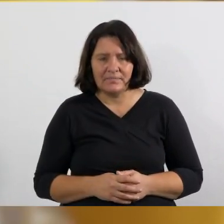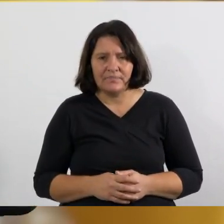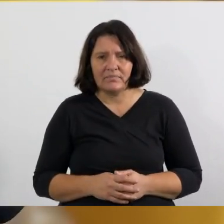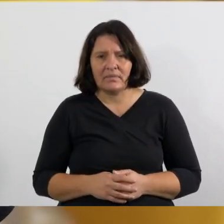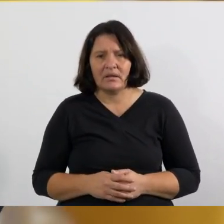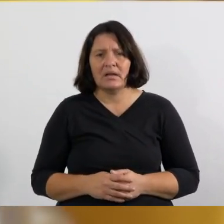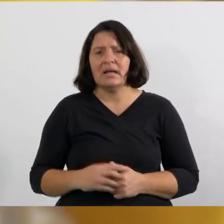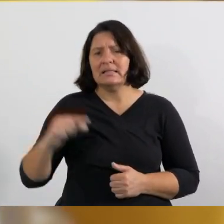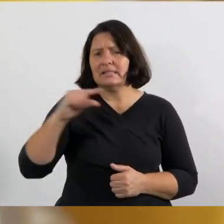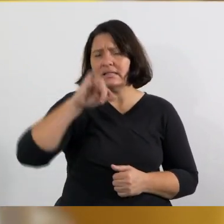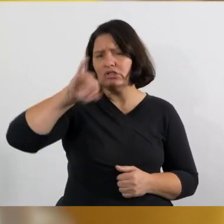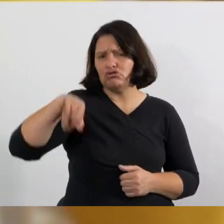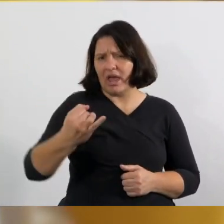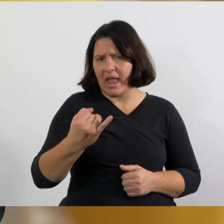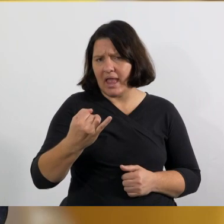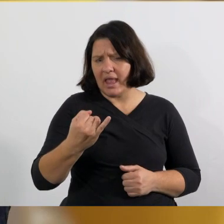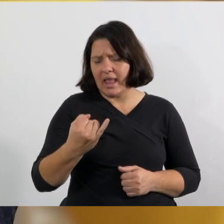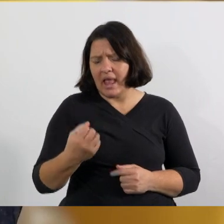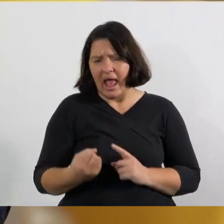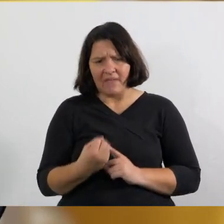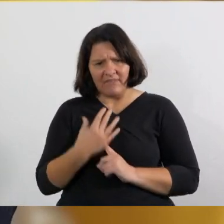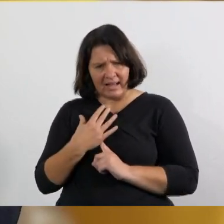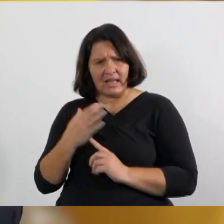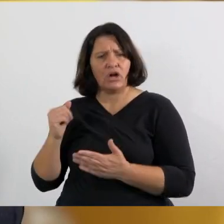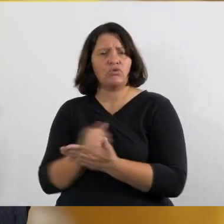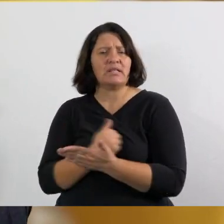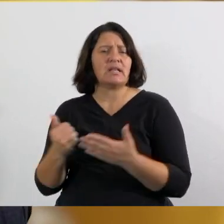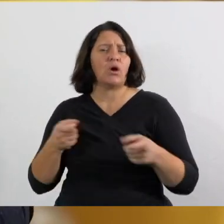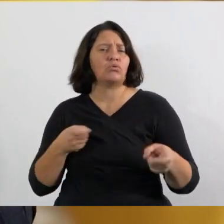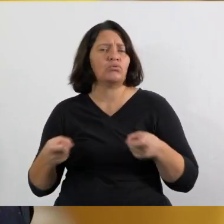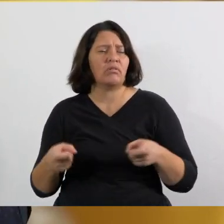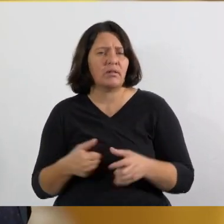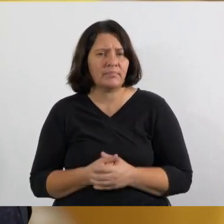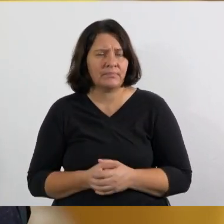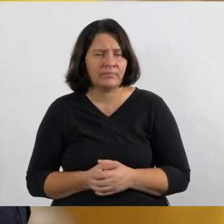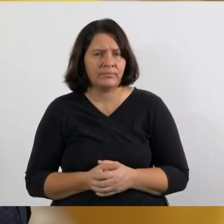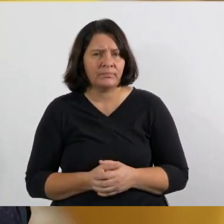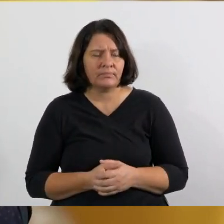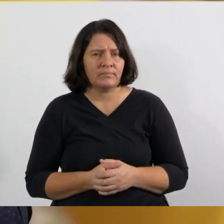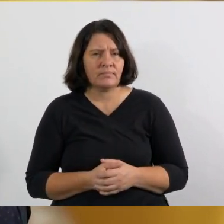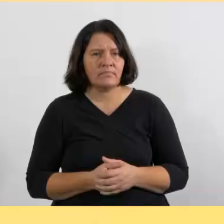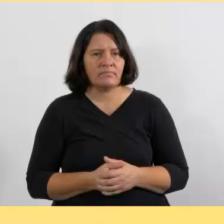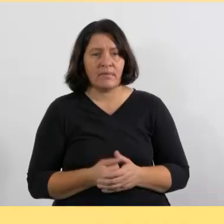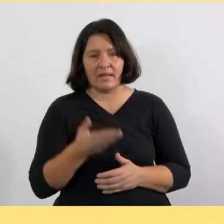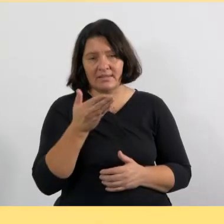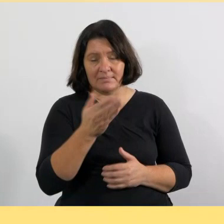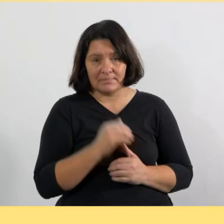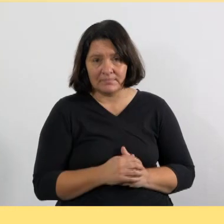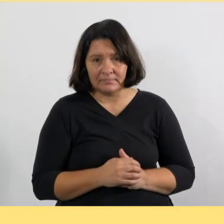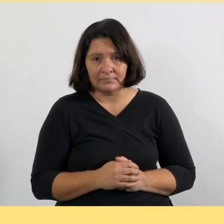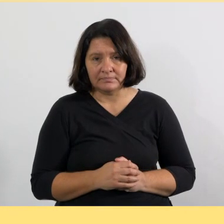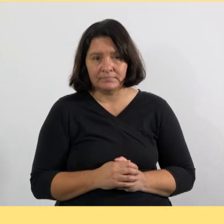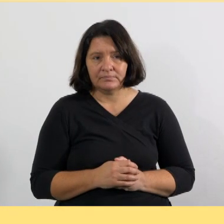does the GJ amounts affect our creditors control? There it